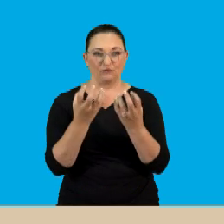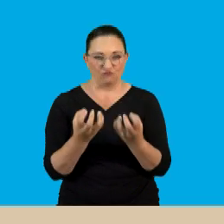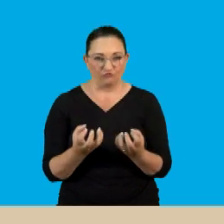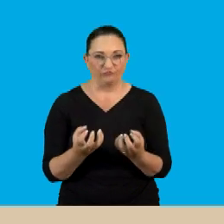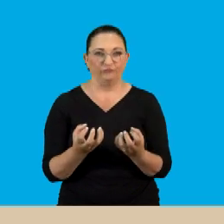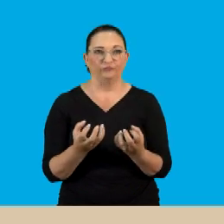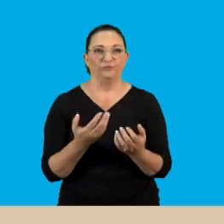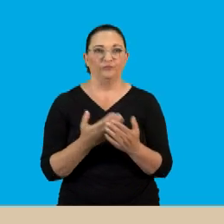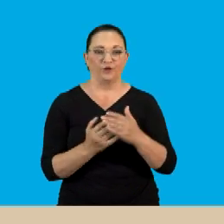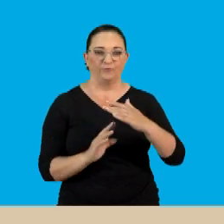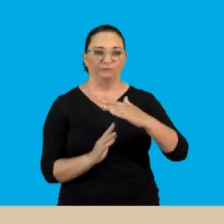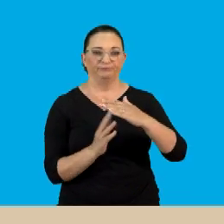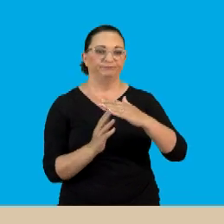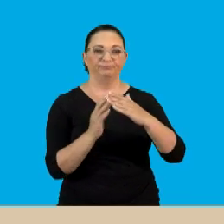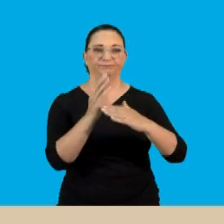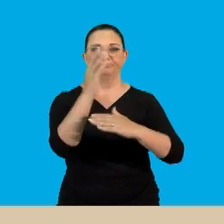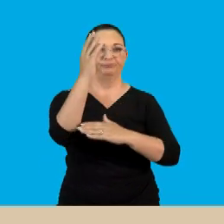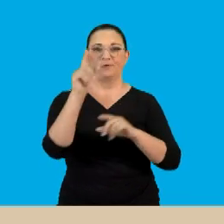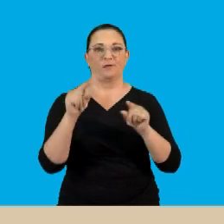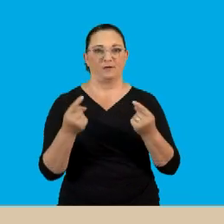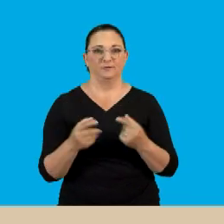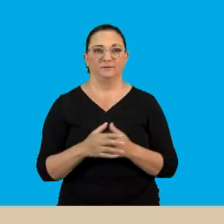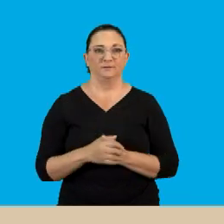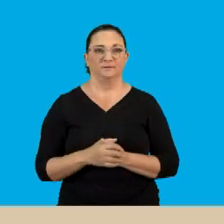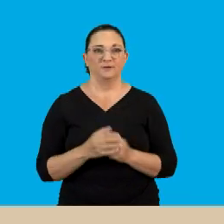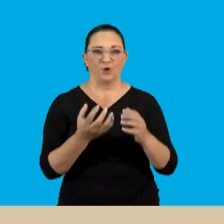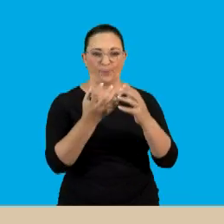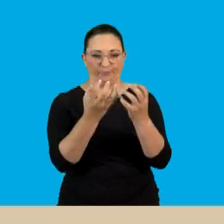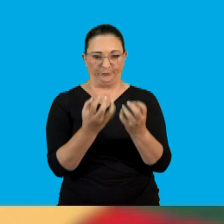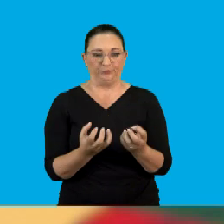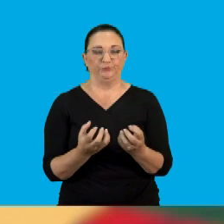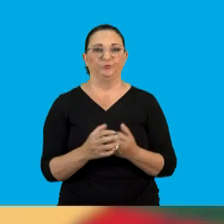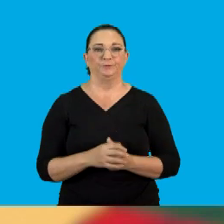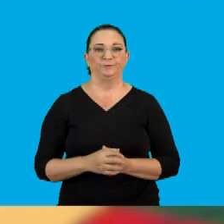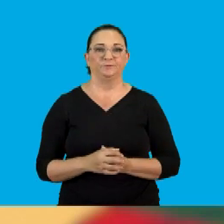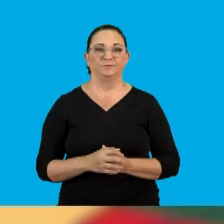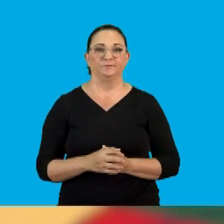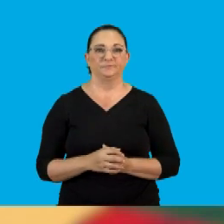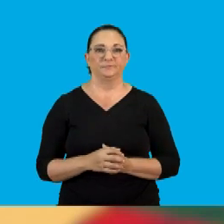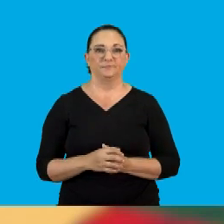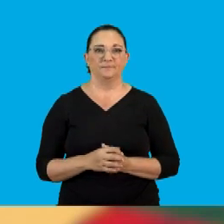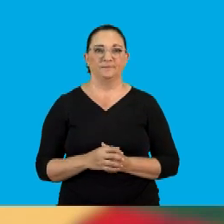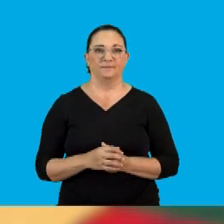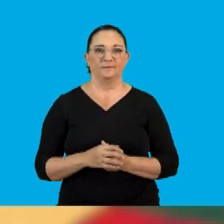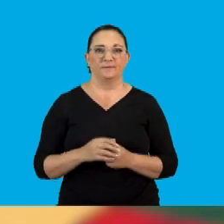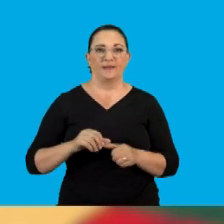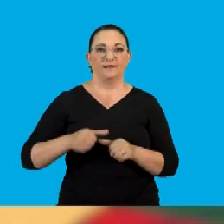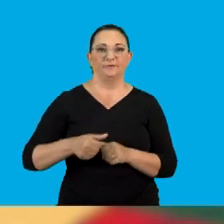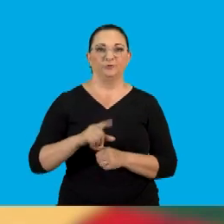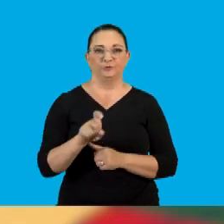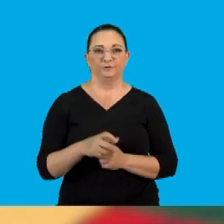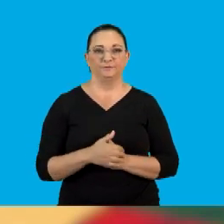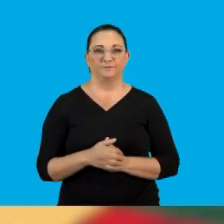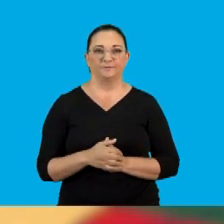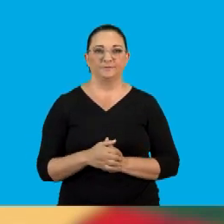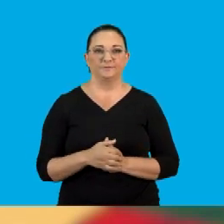is the one that stops the gases from floating into space because it pulls everything downwards. Okay? Let's move